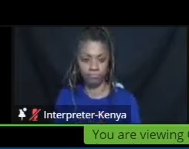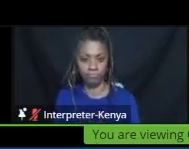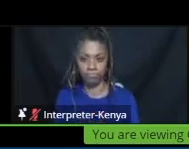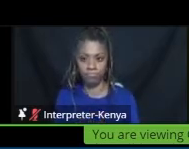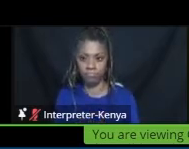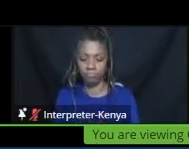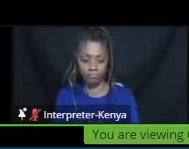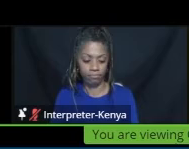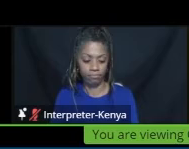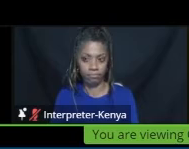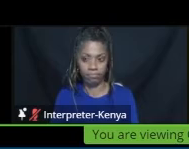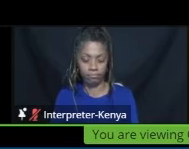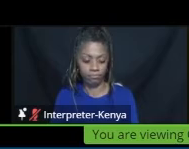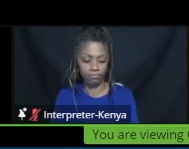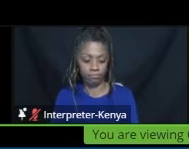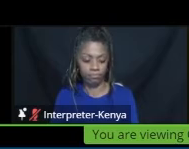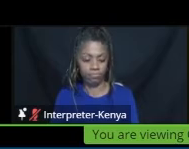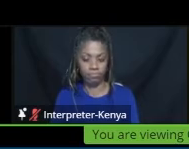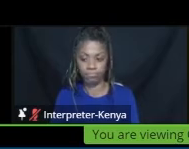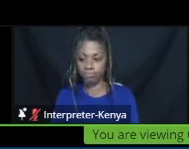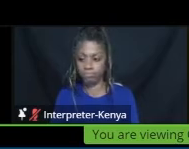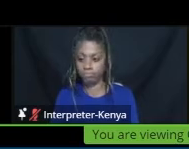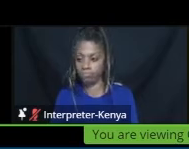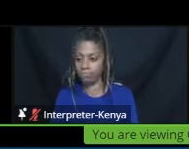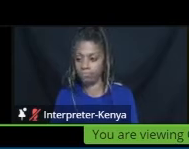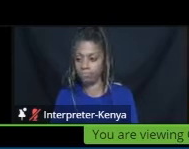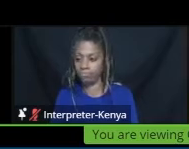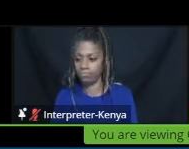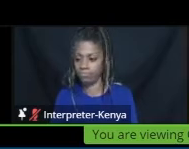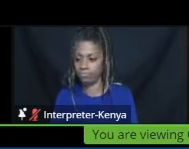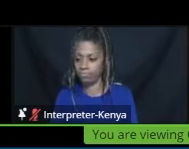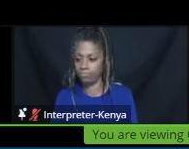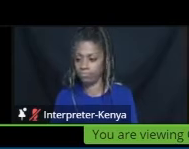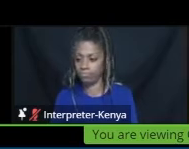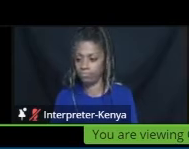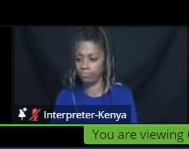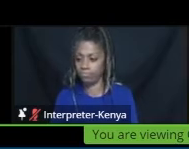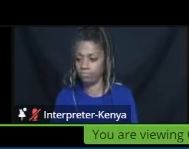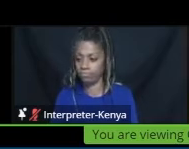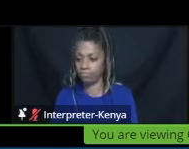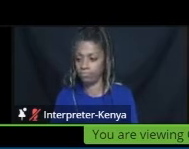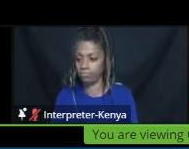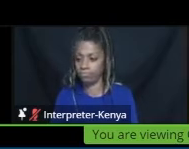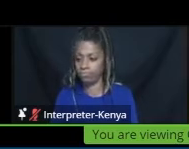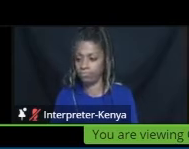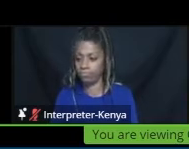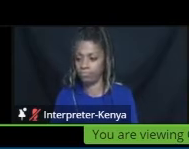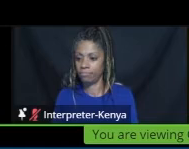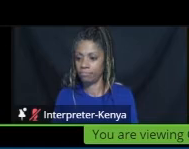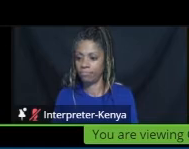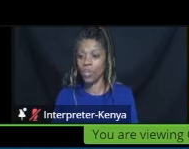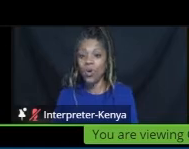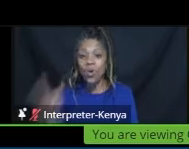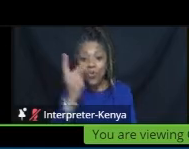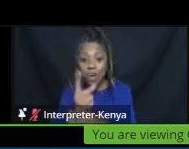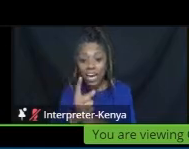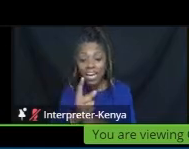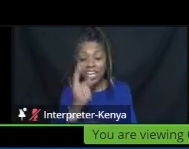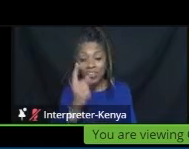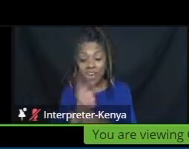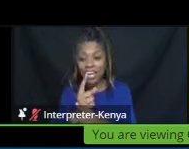Something I loved learning about was Twitter, right? Oh my gosh, I have just never wanted to do Twitter,